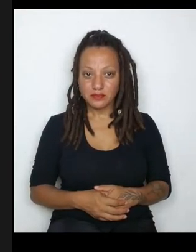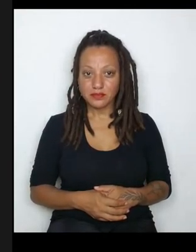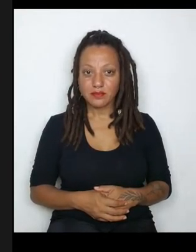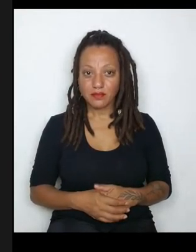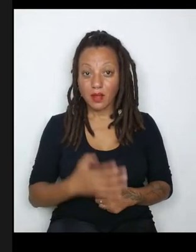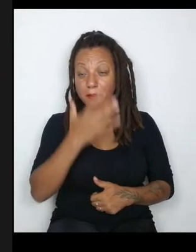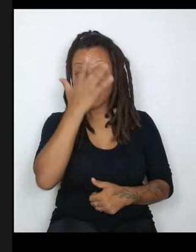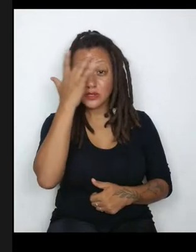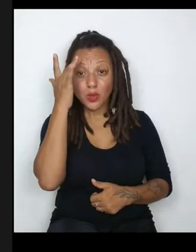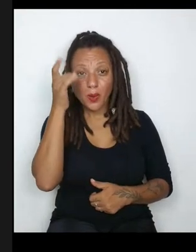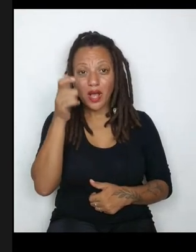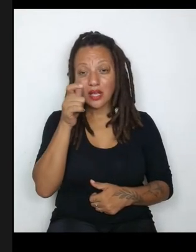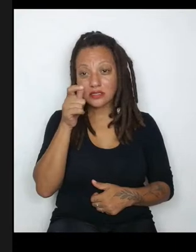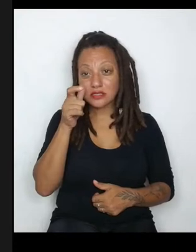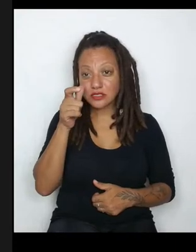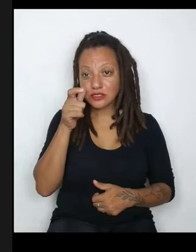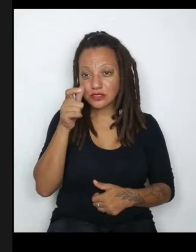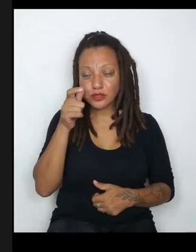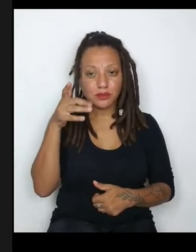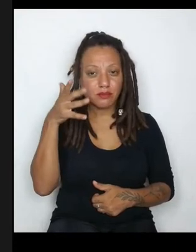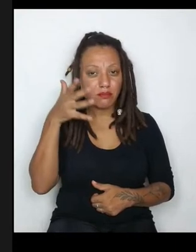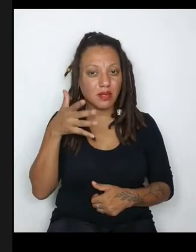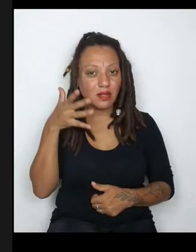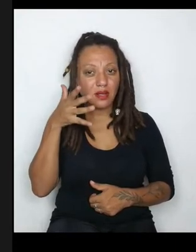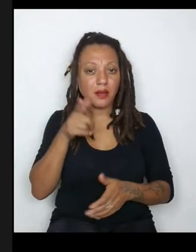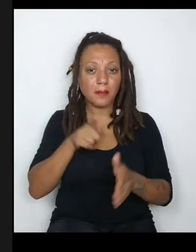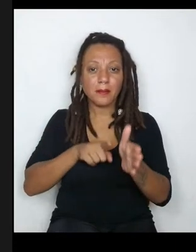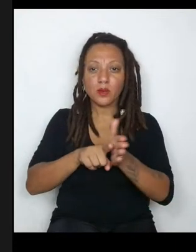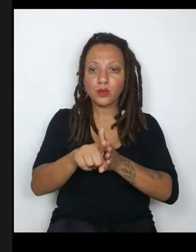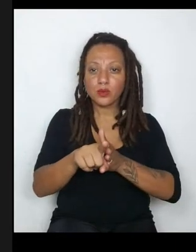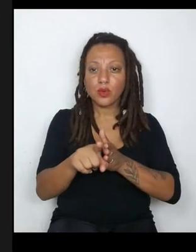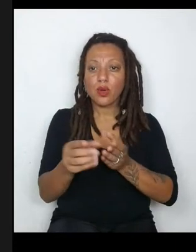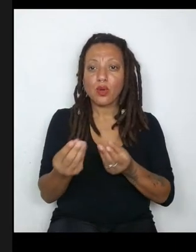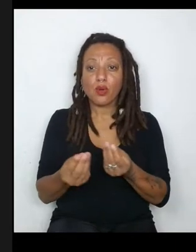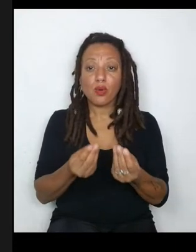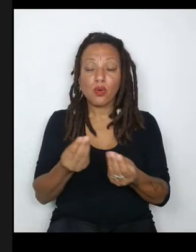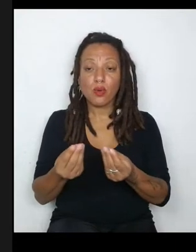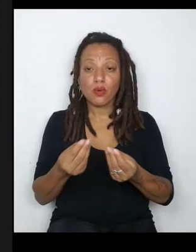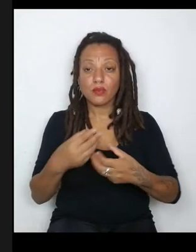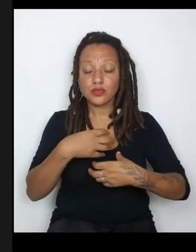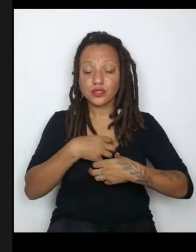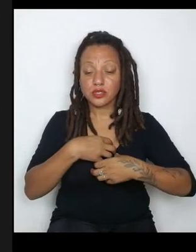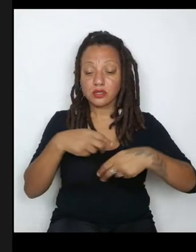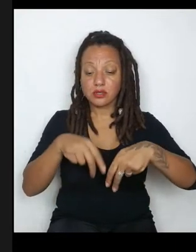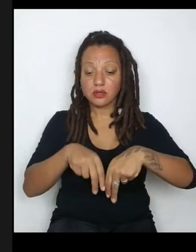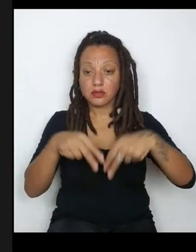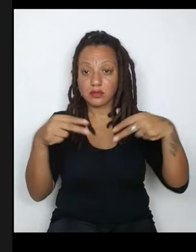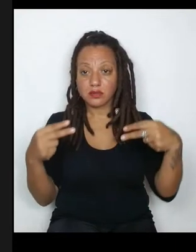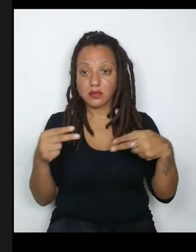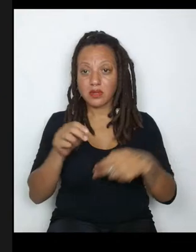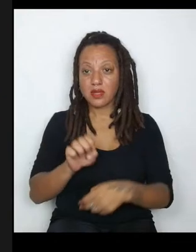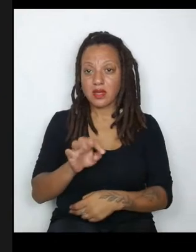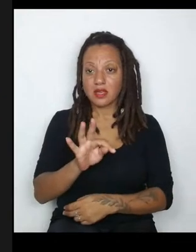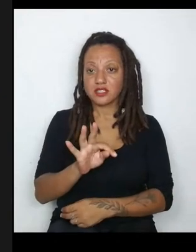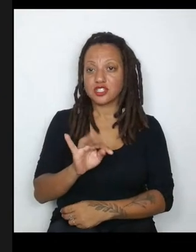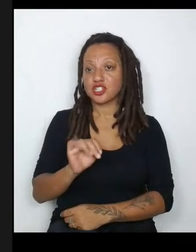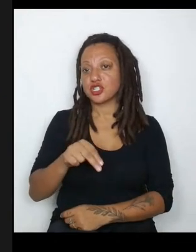and one of the people who were watching us ask the question about how this ethnographical